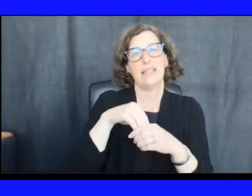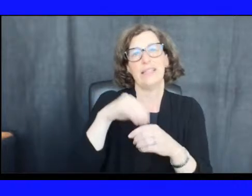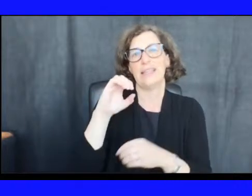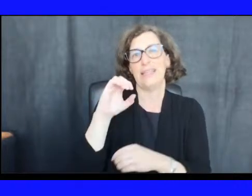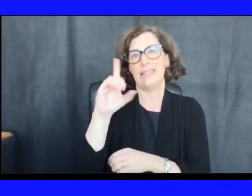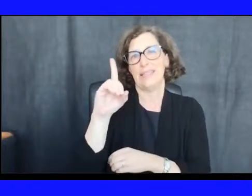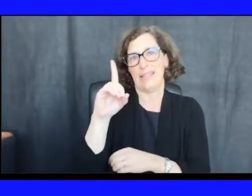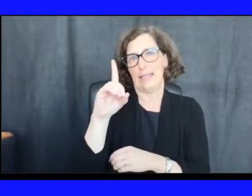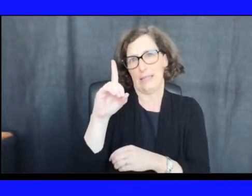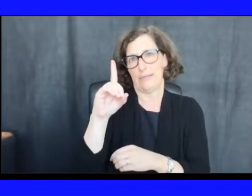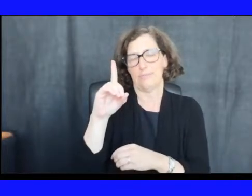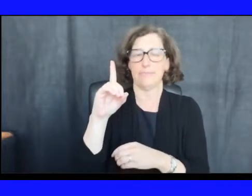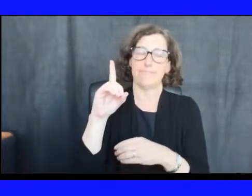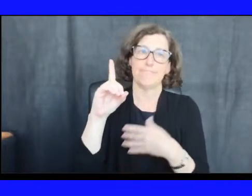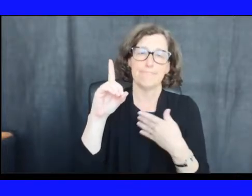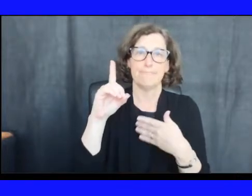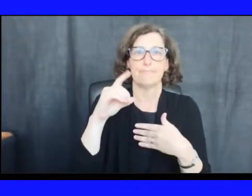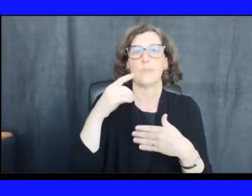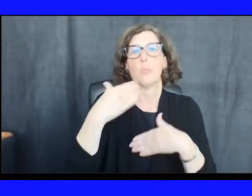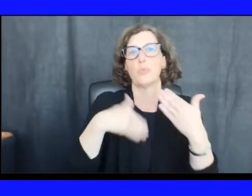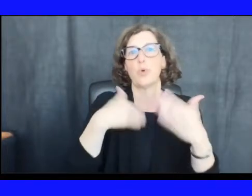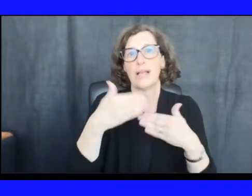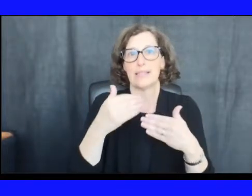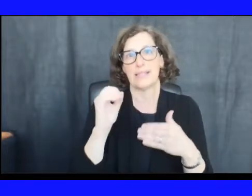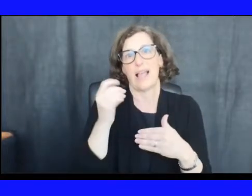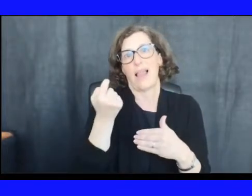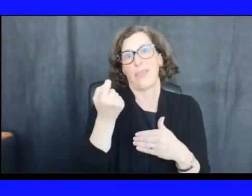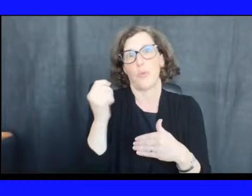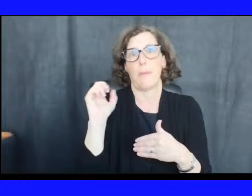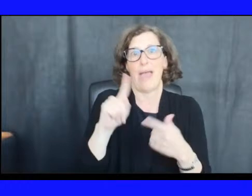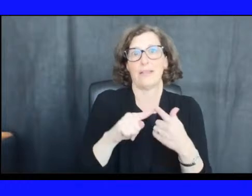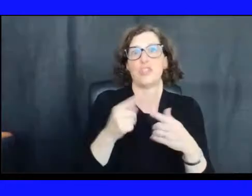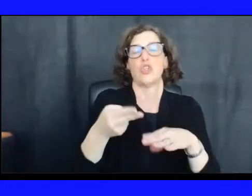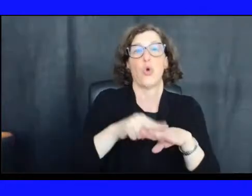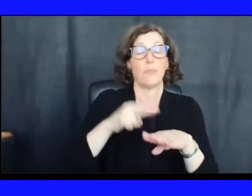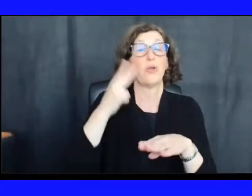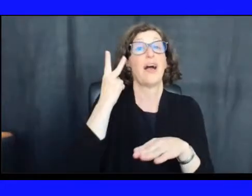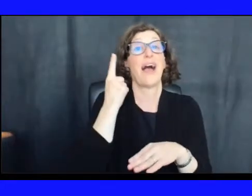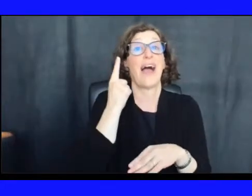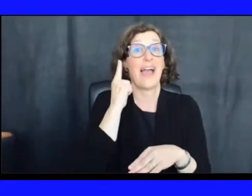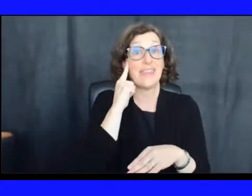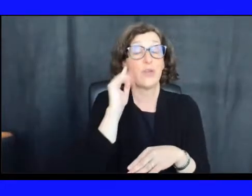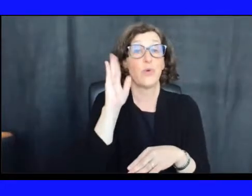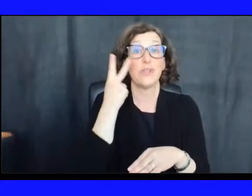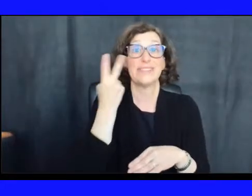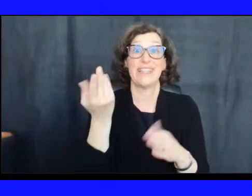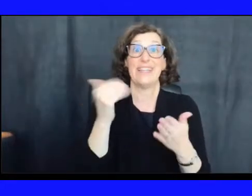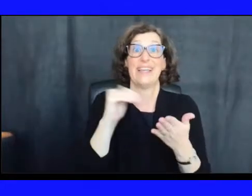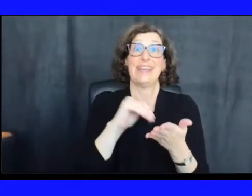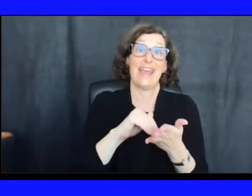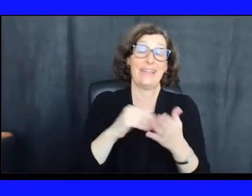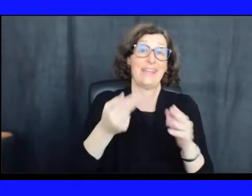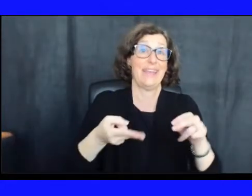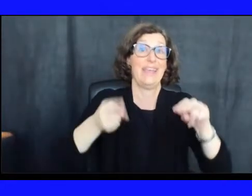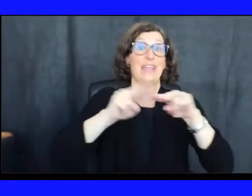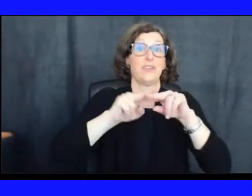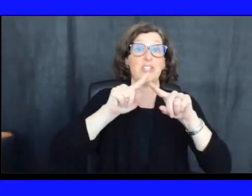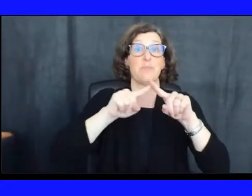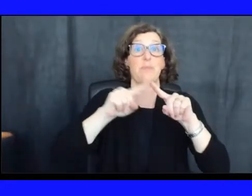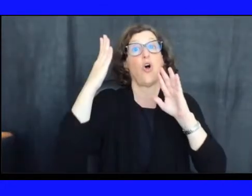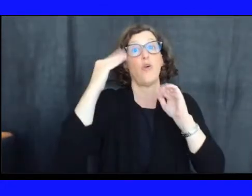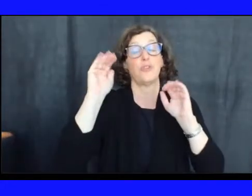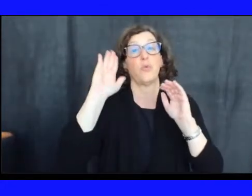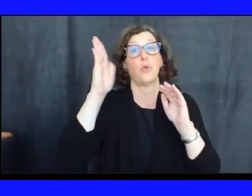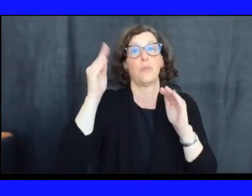just a reminder, we did switch the behavioral health discharge appointment kept within 30 days